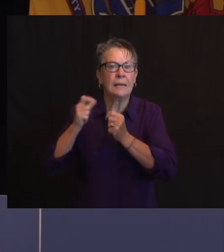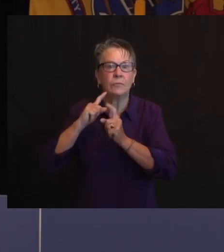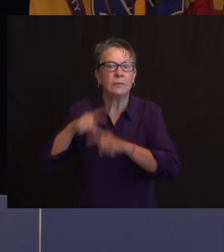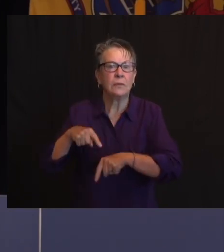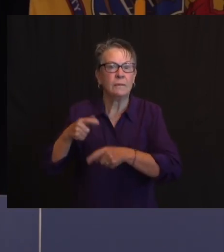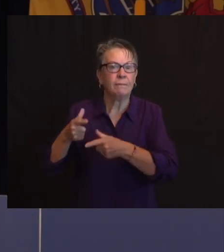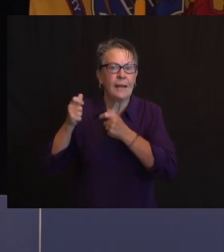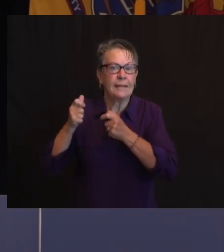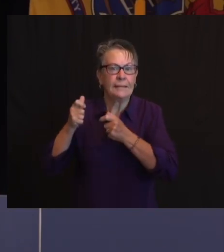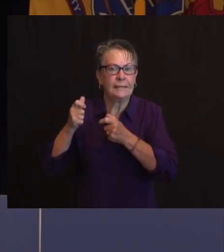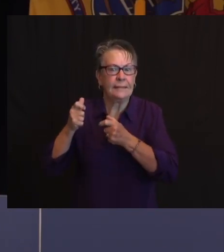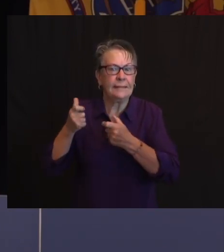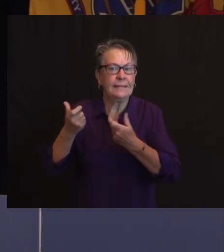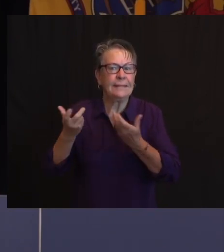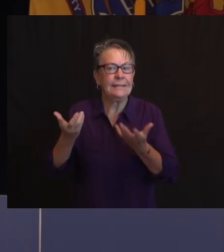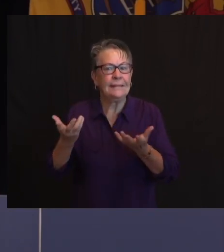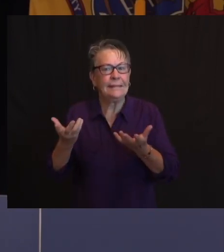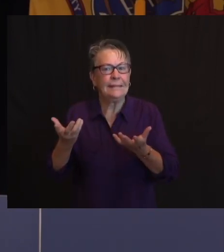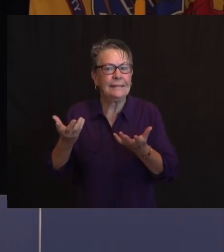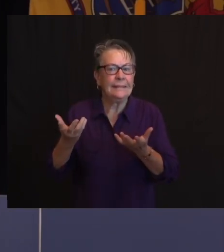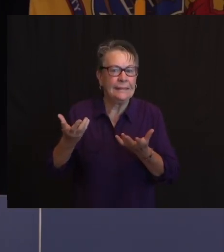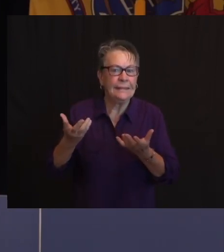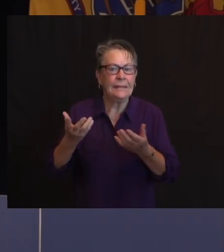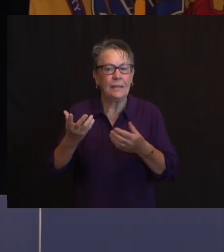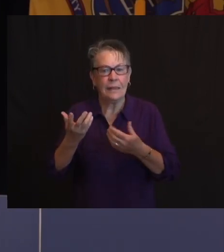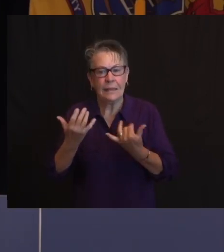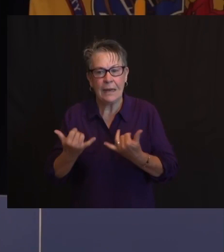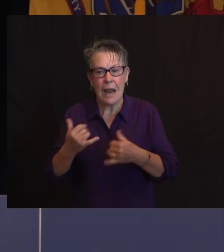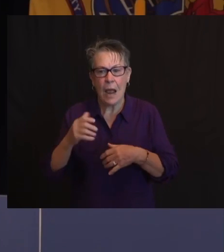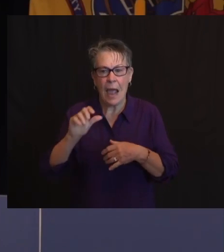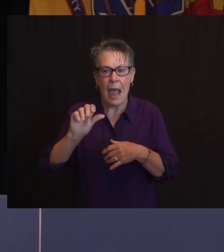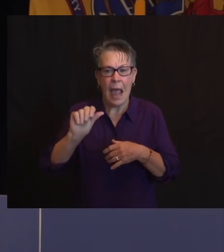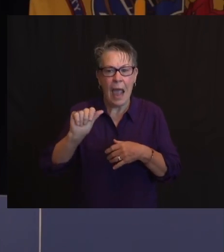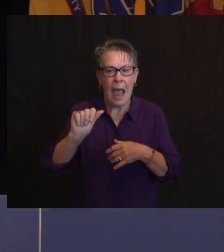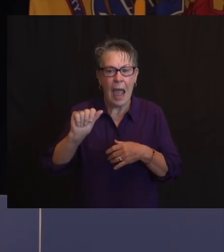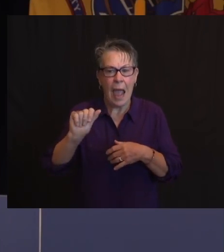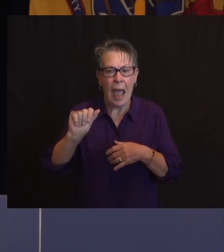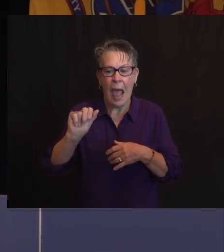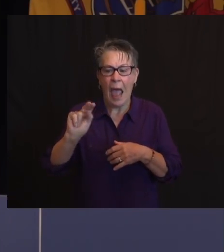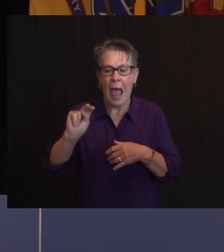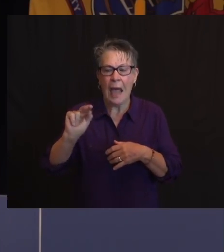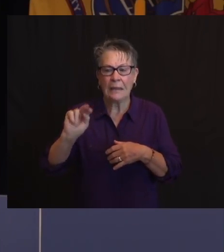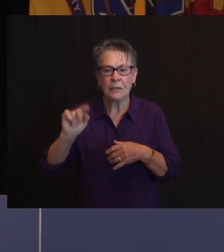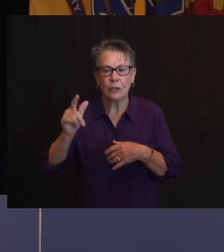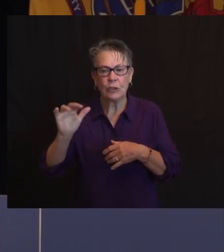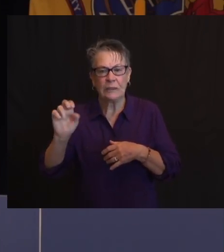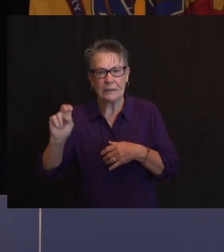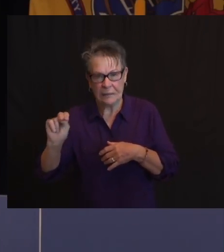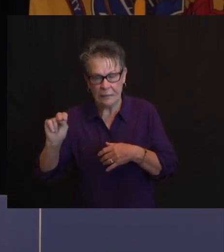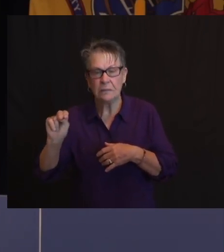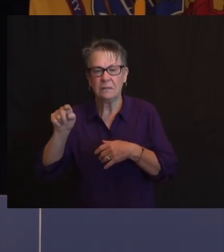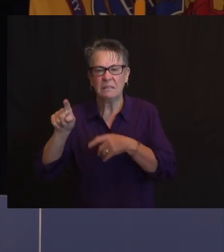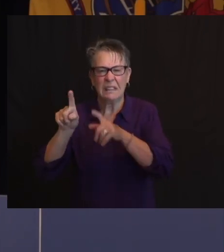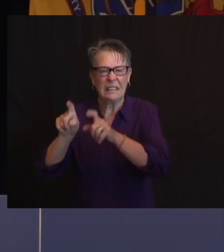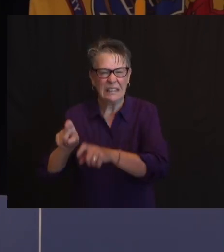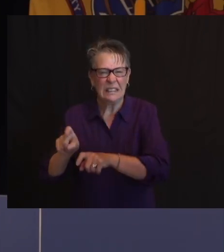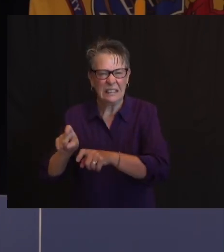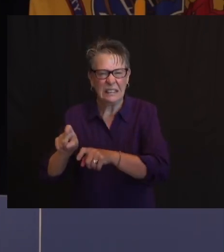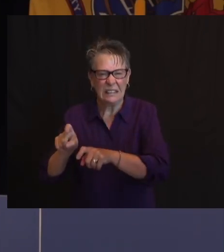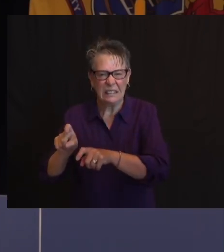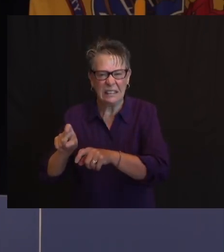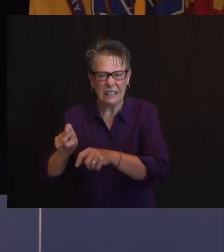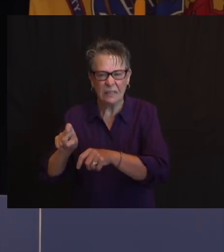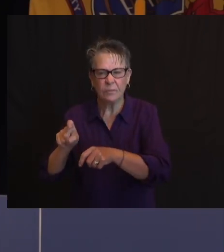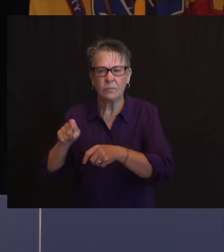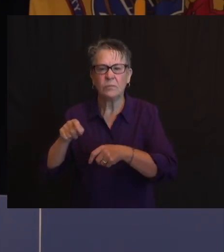tests have been used for different things. If you've gone to the doctor and you've had a test for a strep test, for example, for strep throat, that is an antigen test.